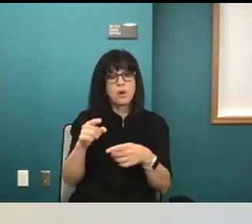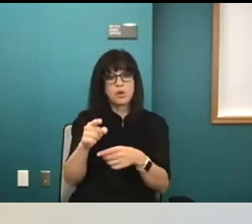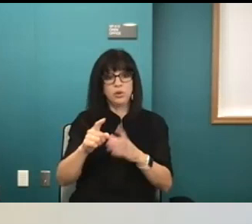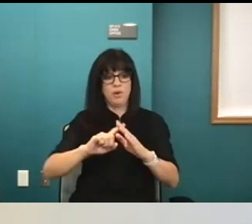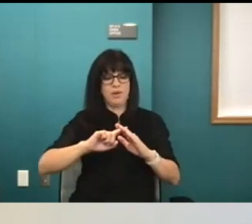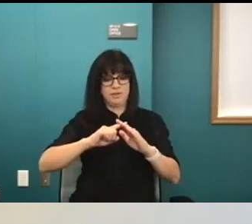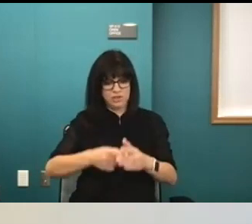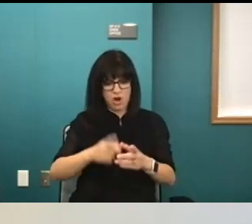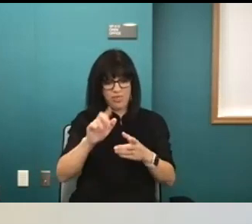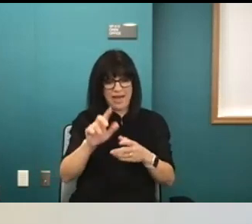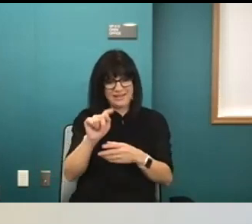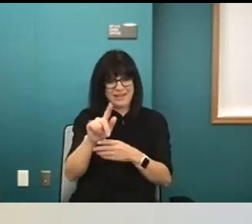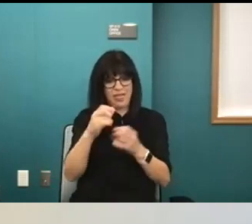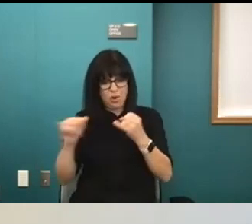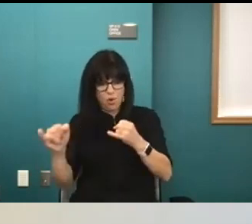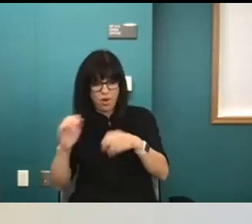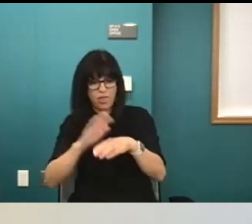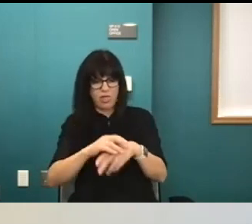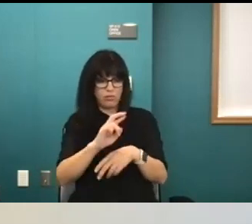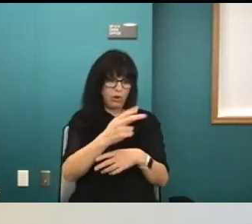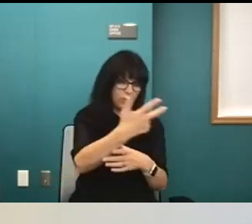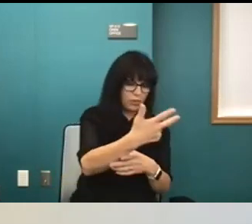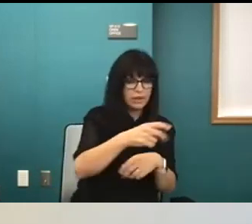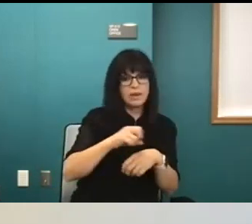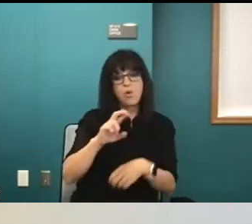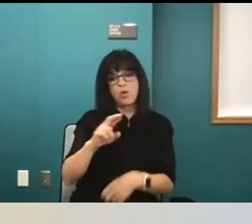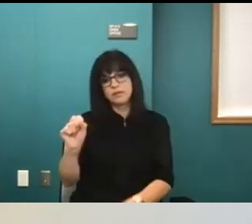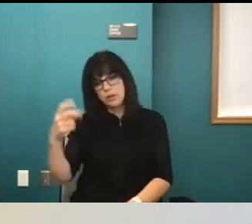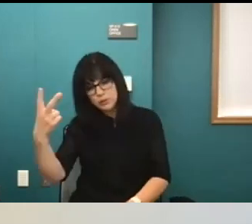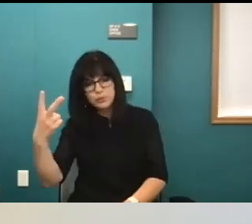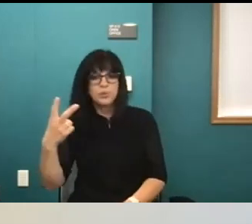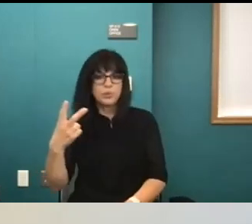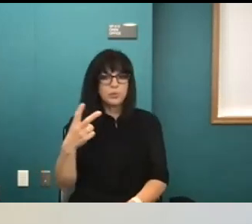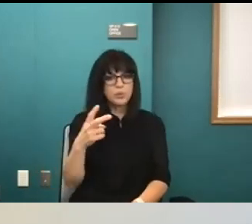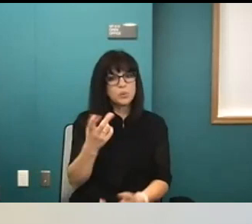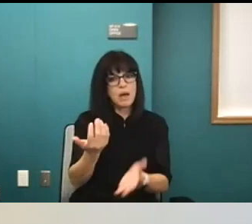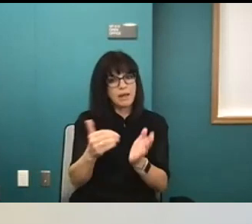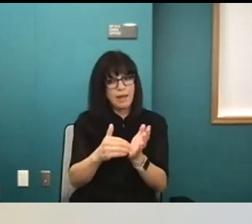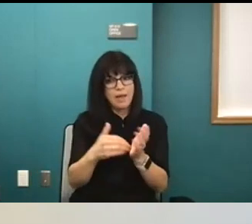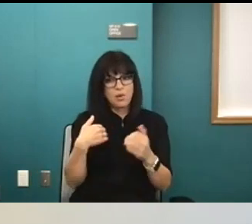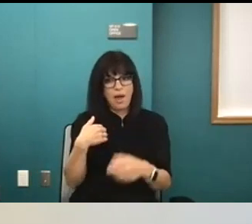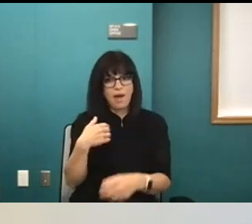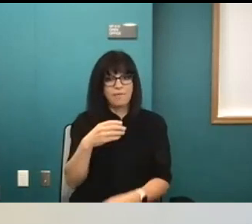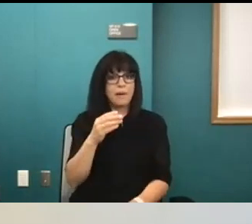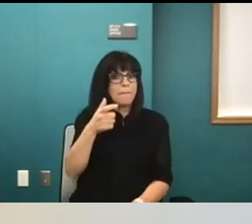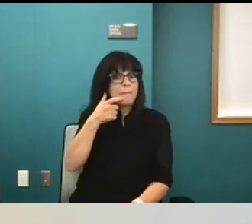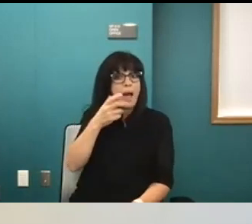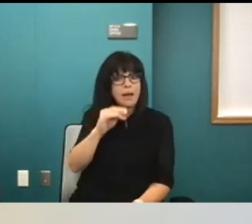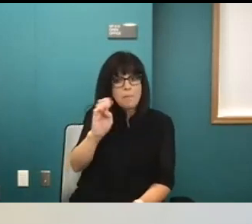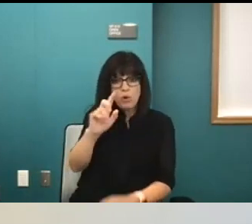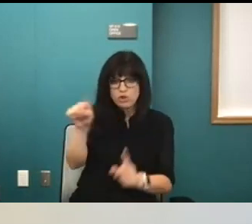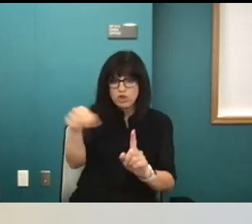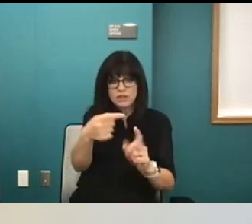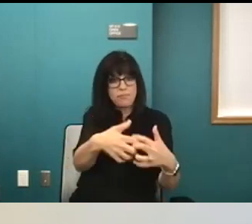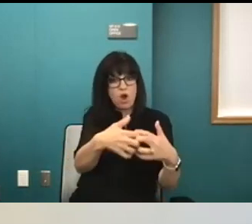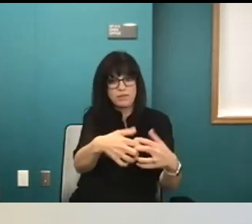telecoil mode on either the Rondo 3 or the Sonnet 2. Again, you have mic mode, which is just the processor mics.